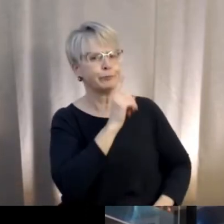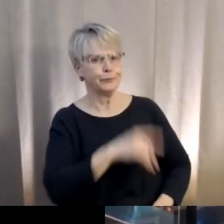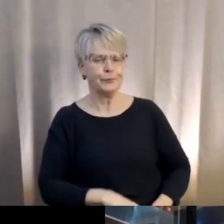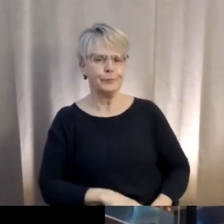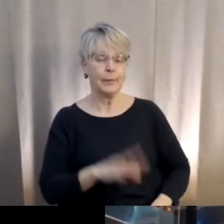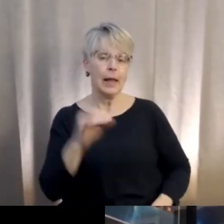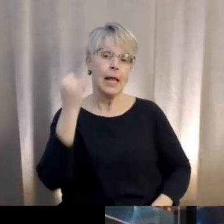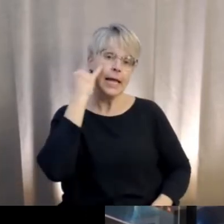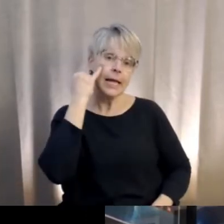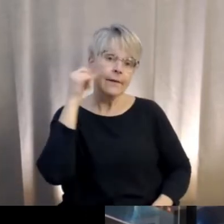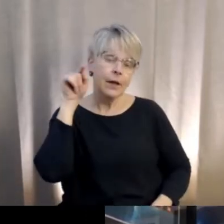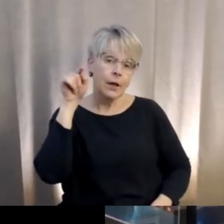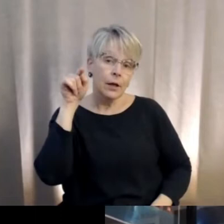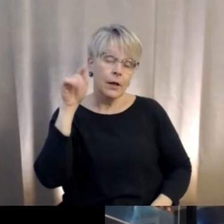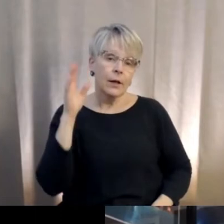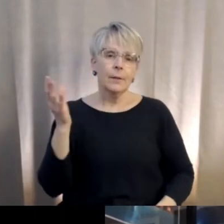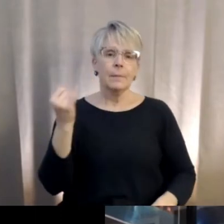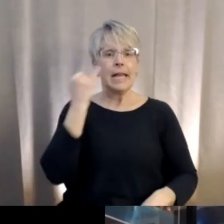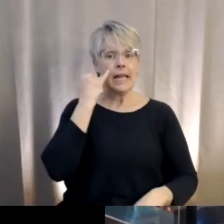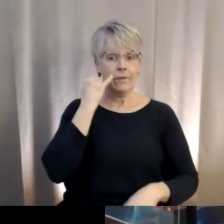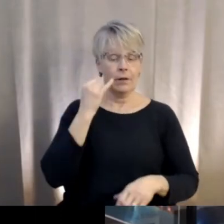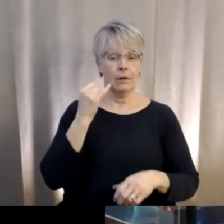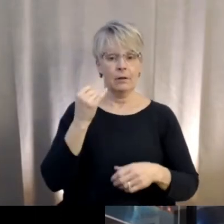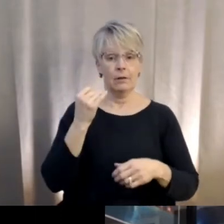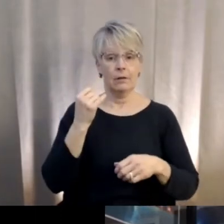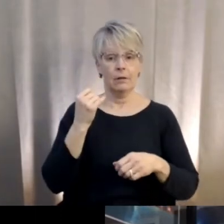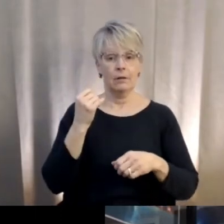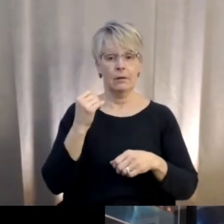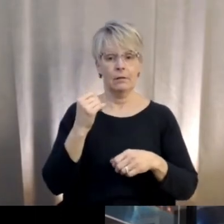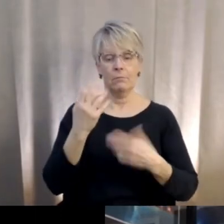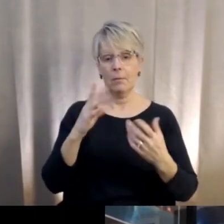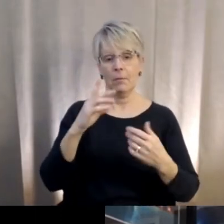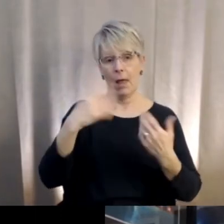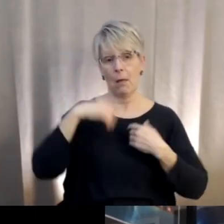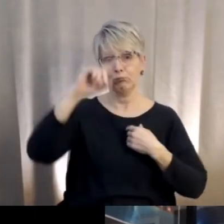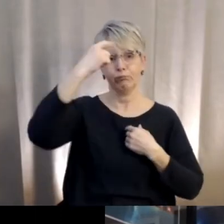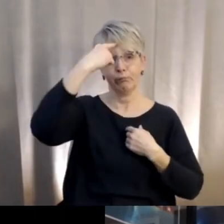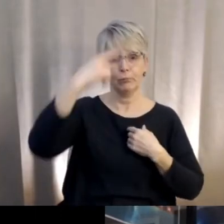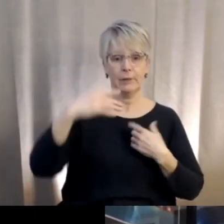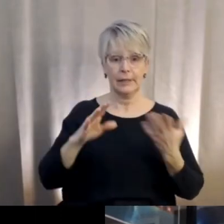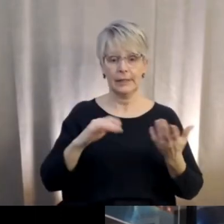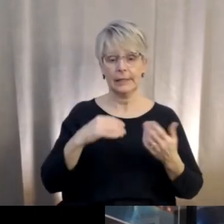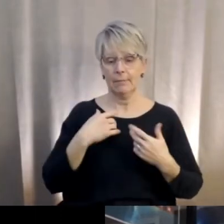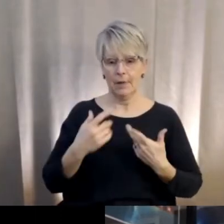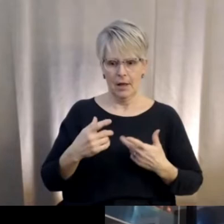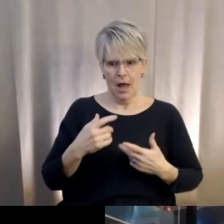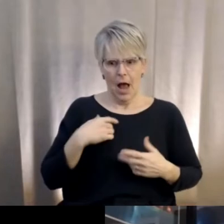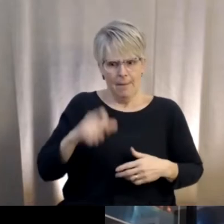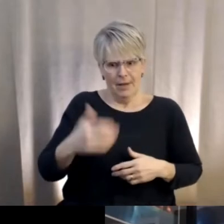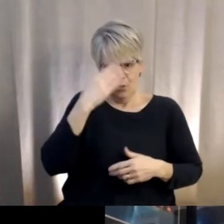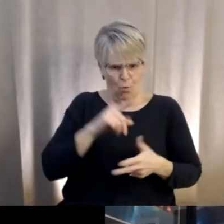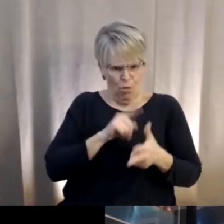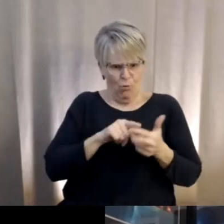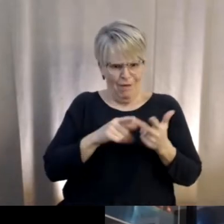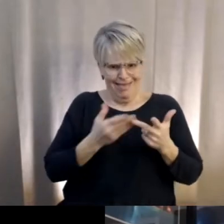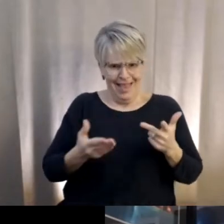you if an employer comes to you, say I'm the employer, and I say, what are three things that I should know?